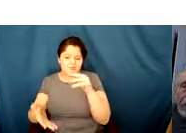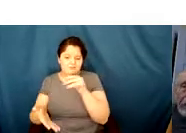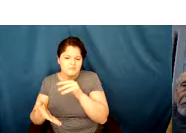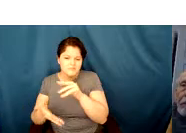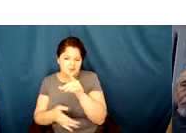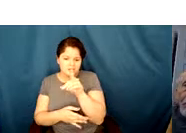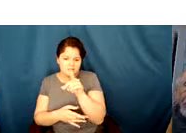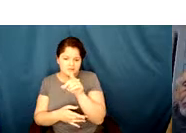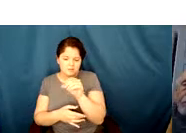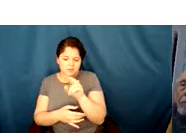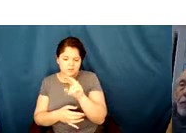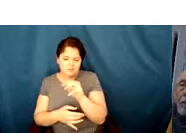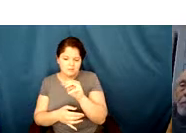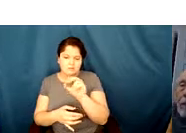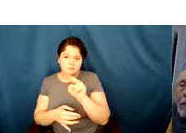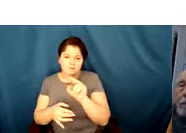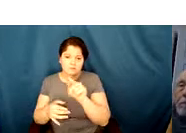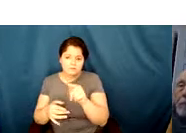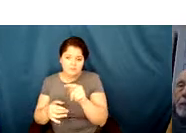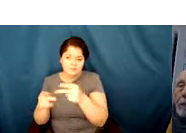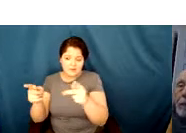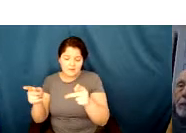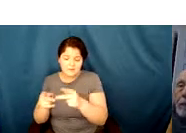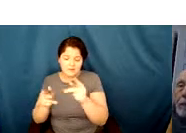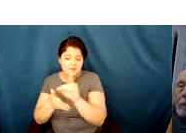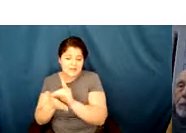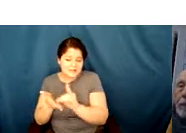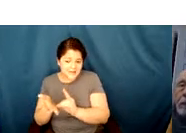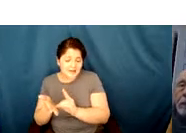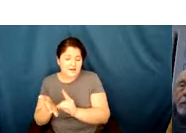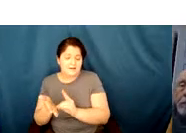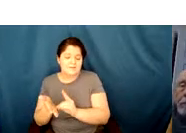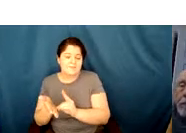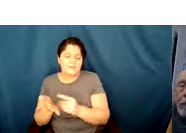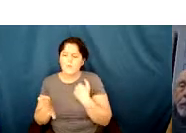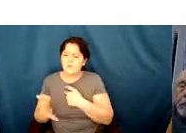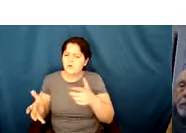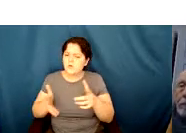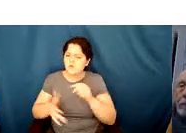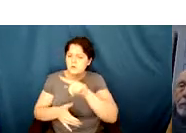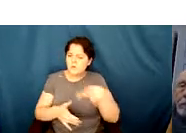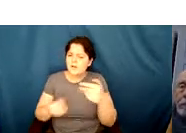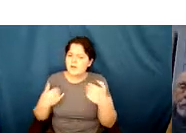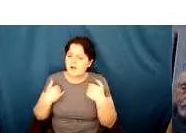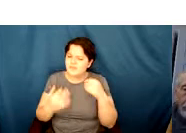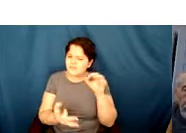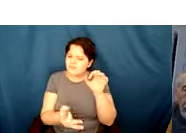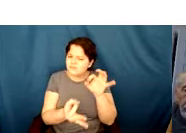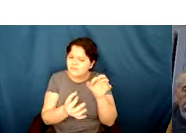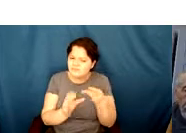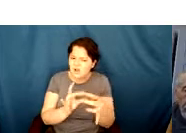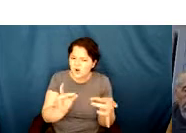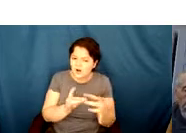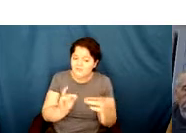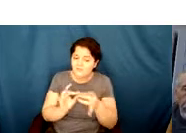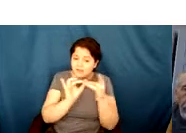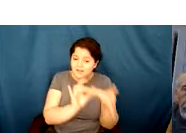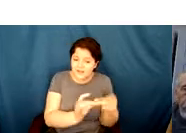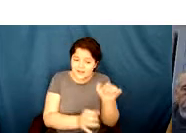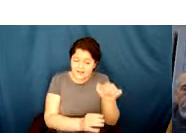Dormont Junction station design, we do encourage anyone who has comments or questions about the tunnel